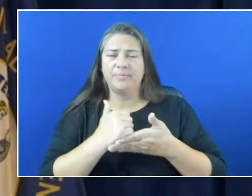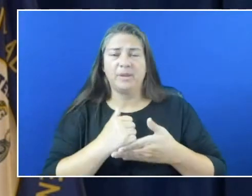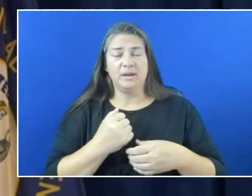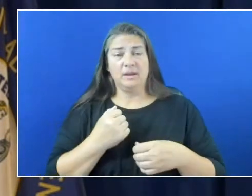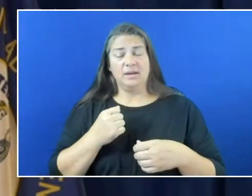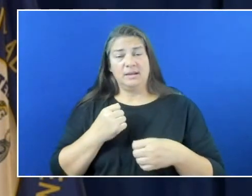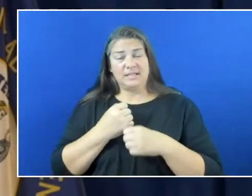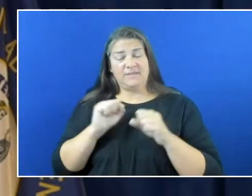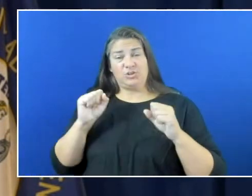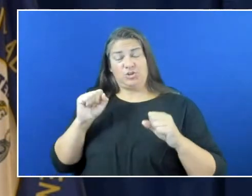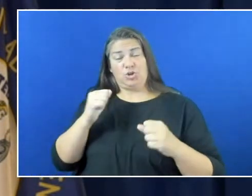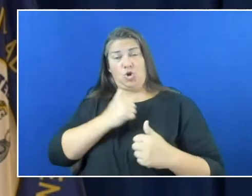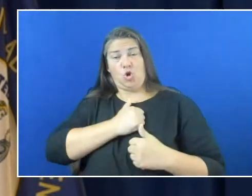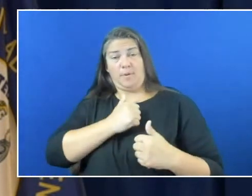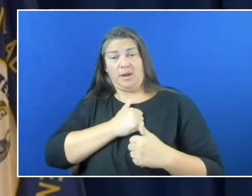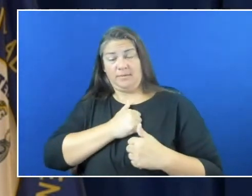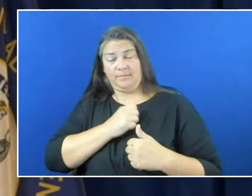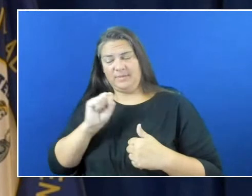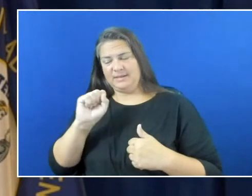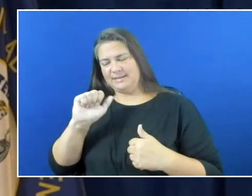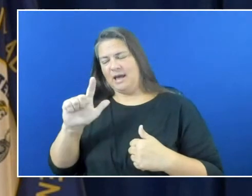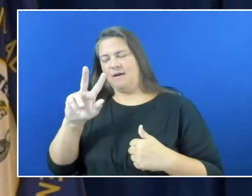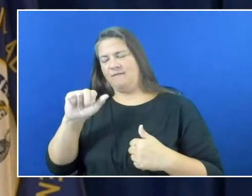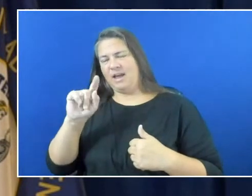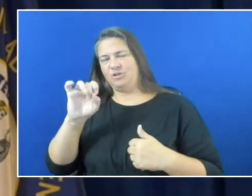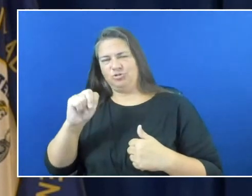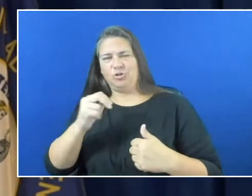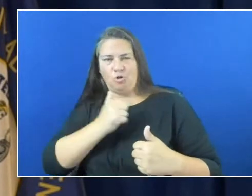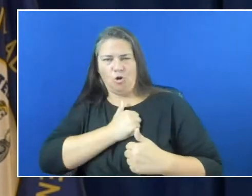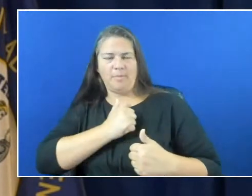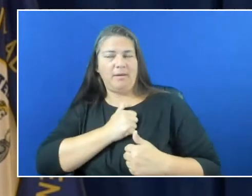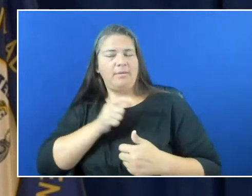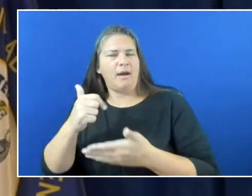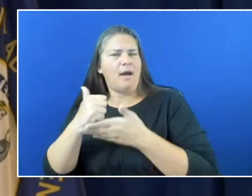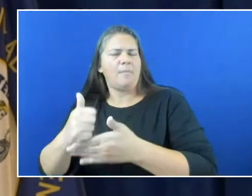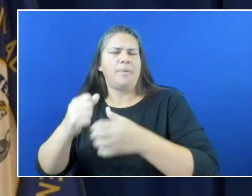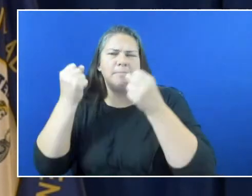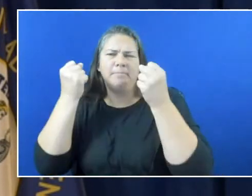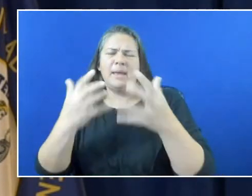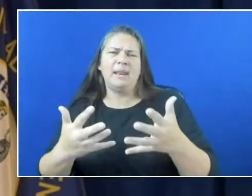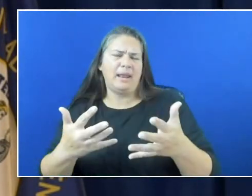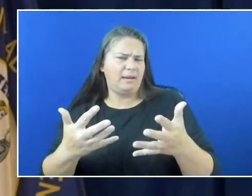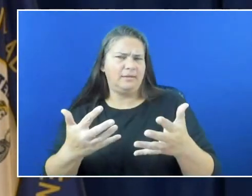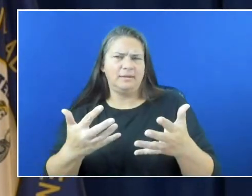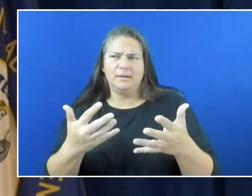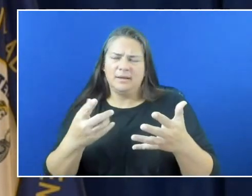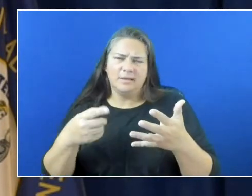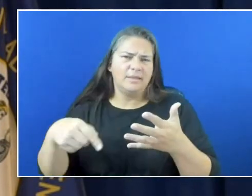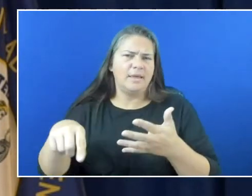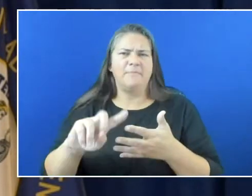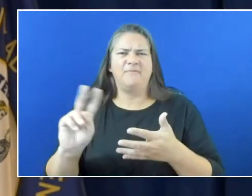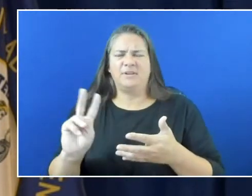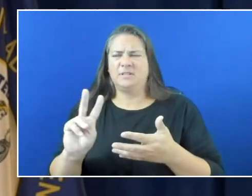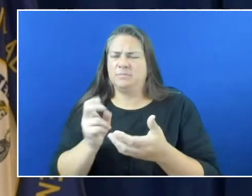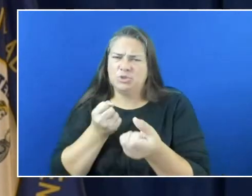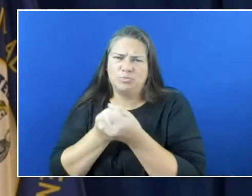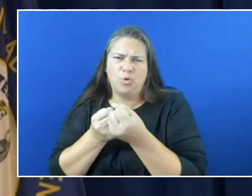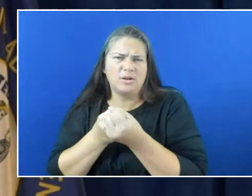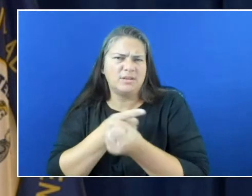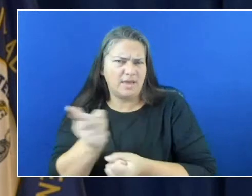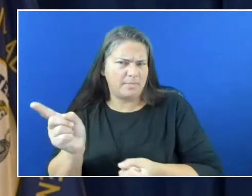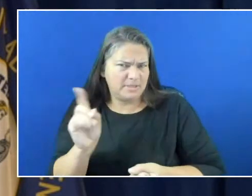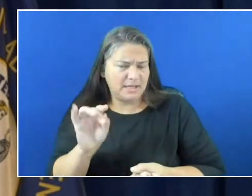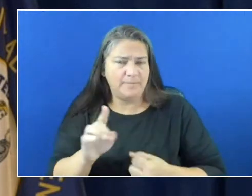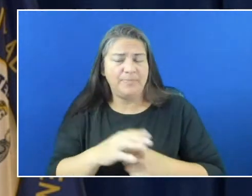Northern Kentucky interviewed and assessed multiple victims and provided care and support. Catholic Charities provided assistance